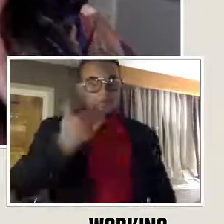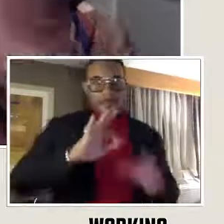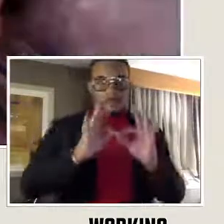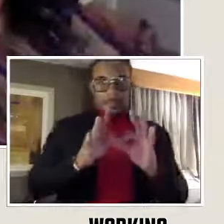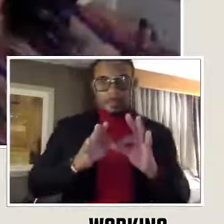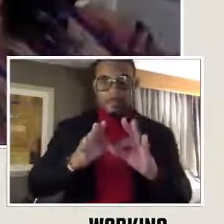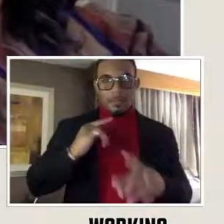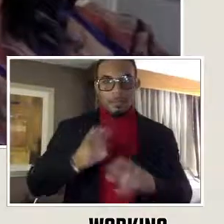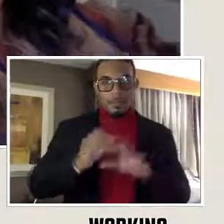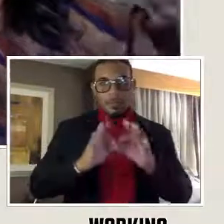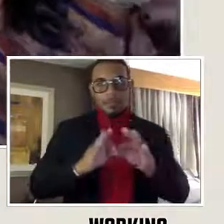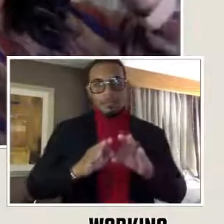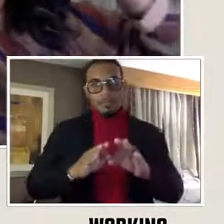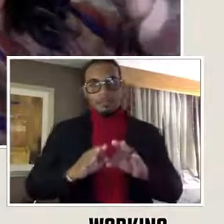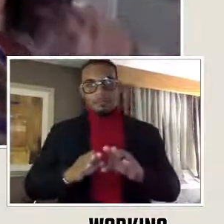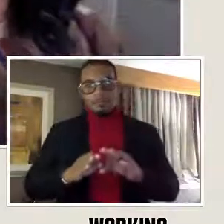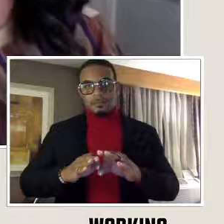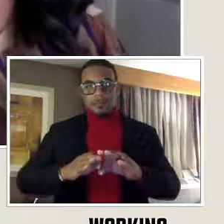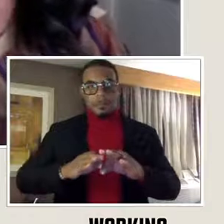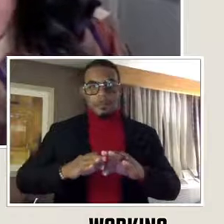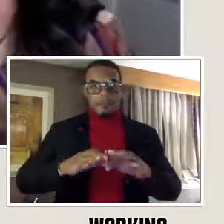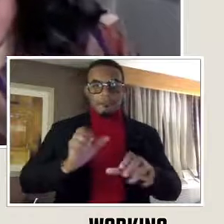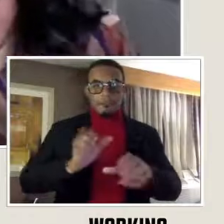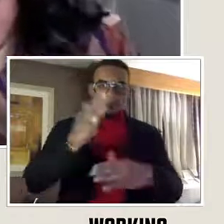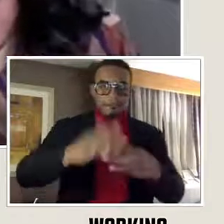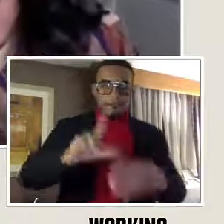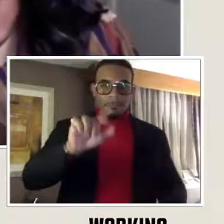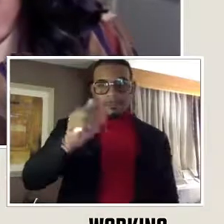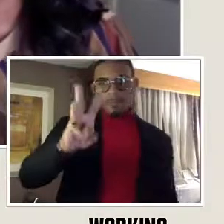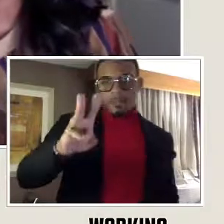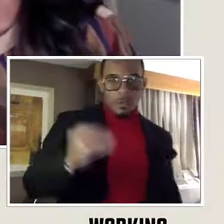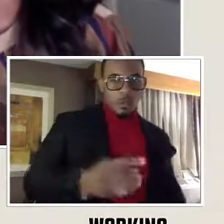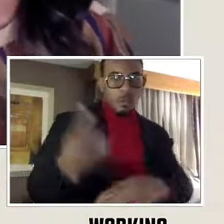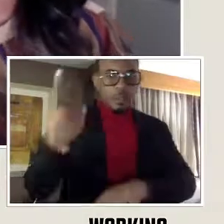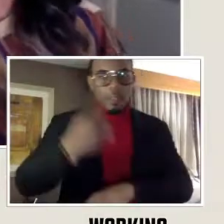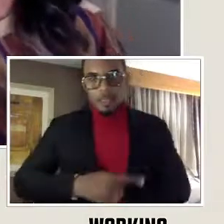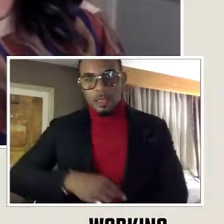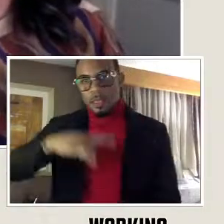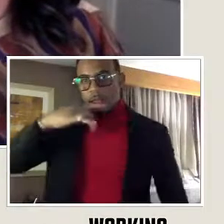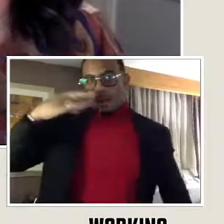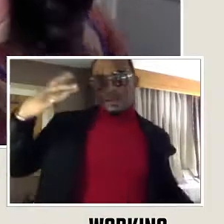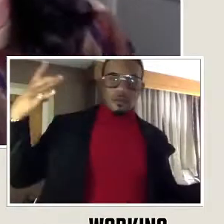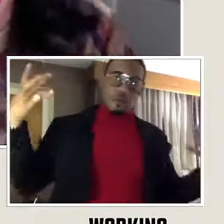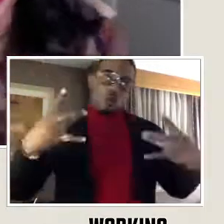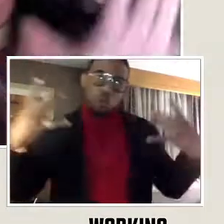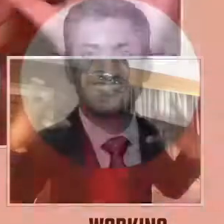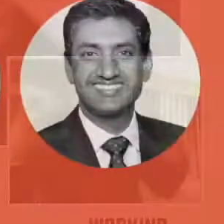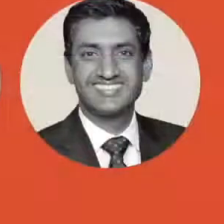interpretation. Thank you. Thank you, y'all. Let's get it done. 26 more days. Wu-Tang.